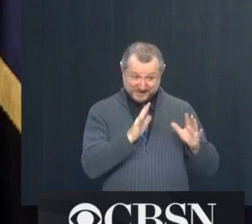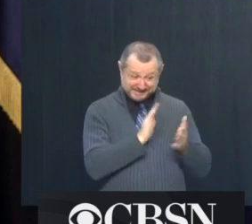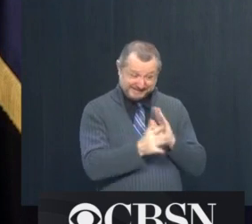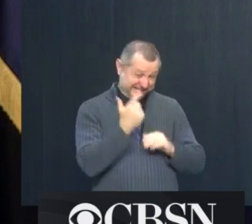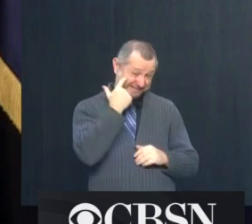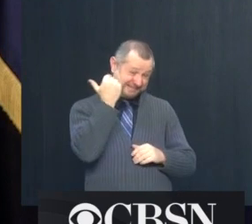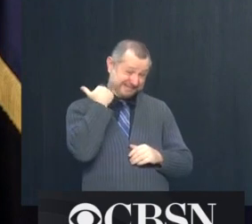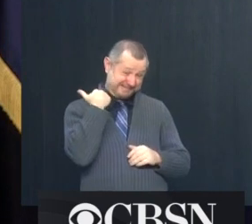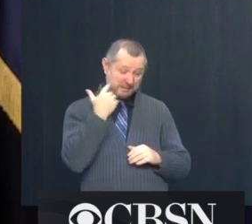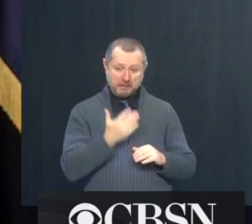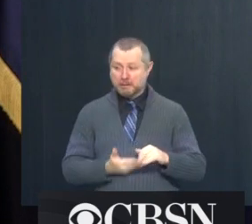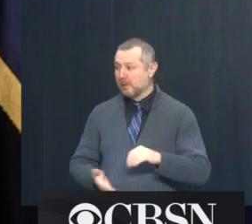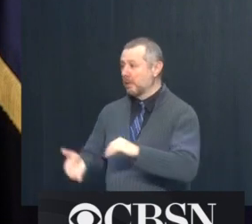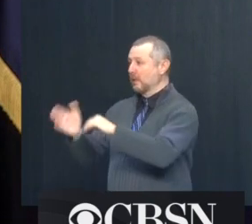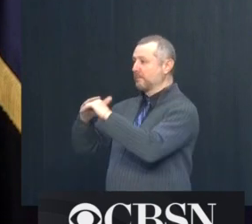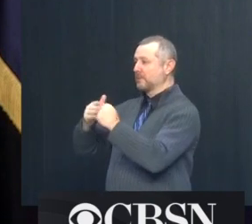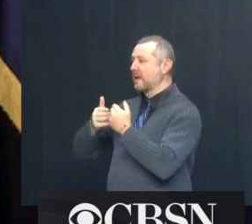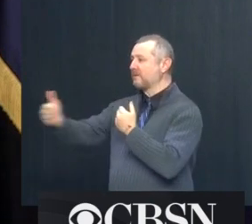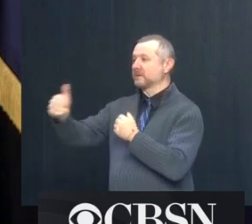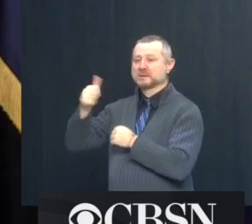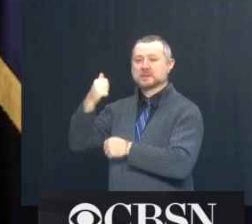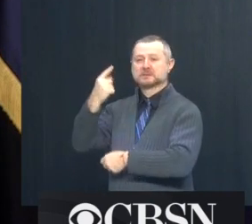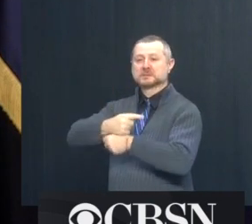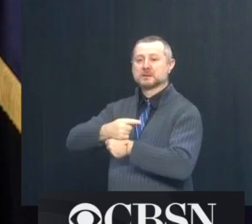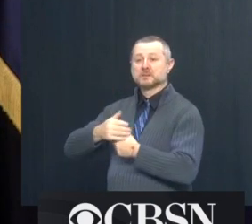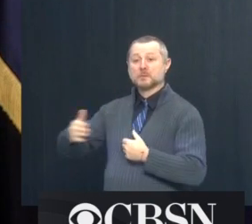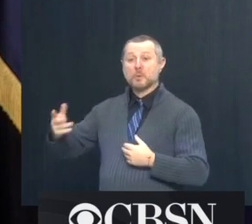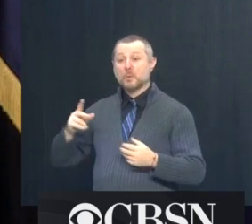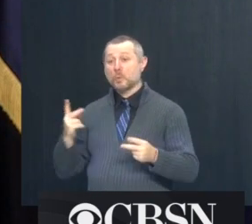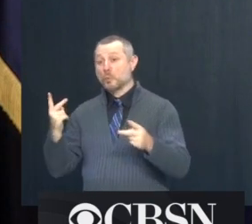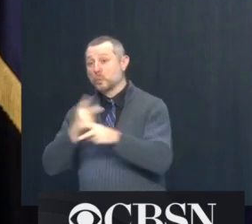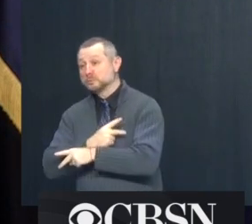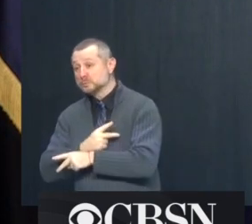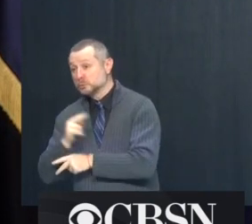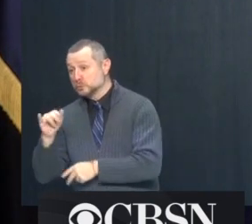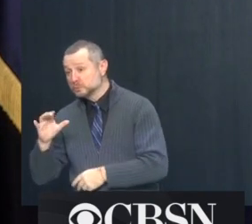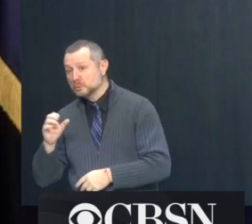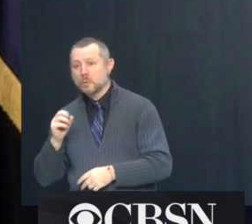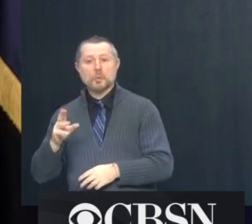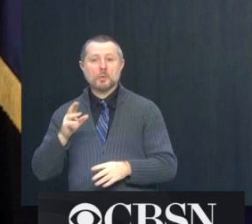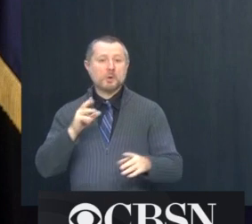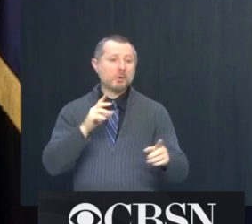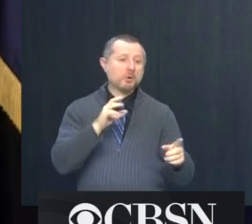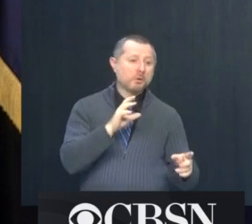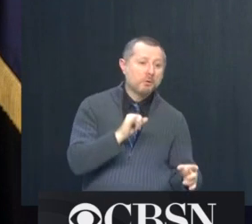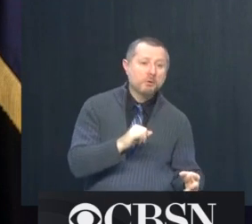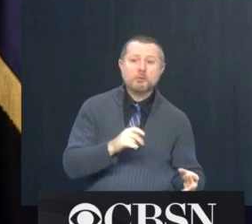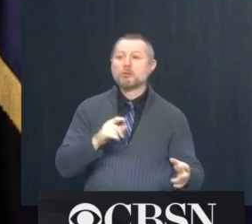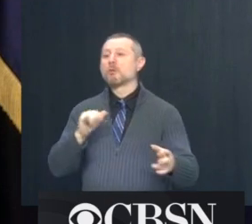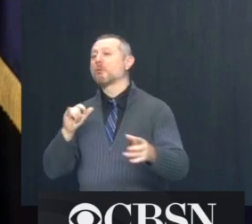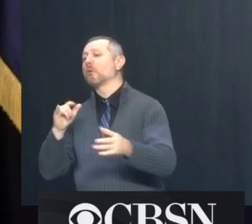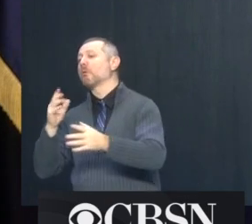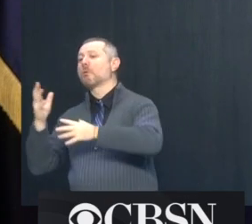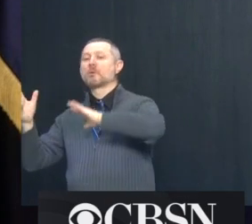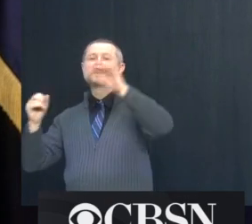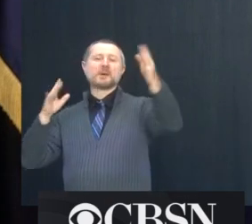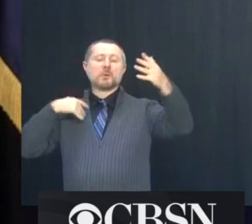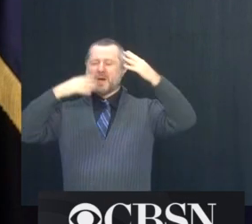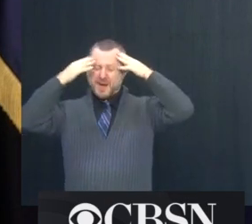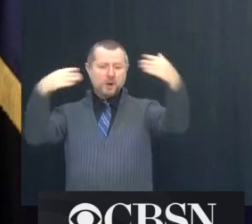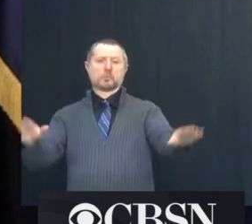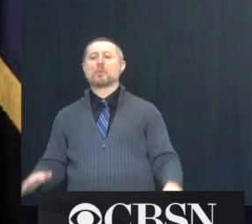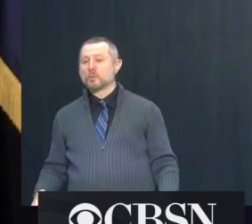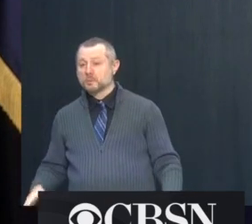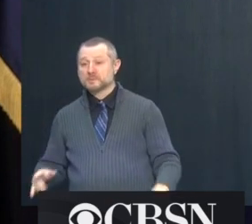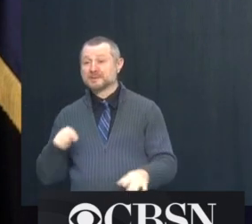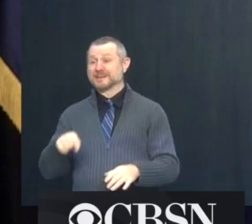be harder in New York City or Long Island or parts of Erie? I don't know. But during this week, we'll see